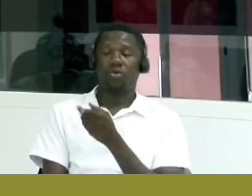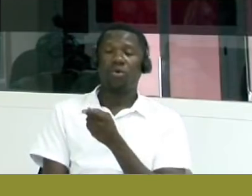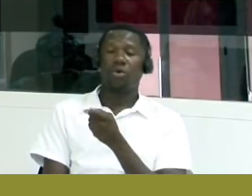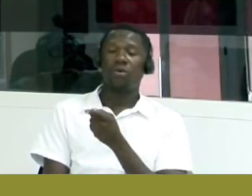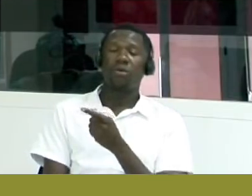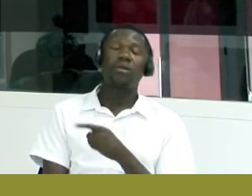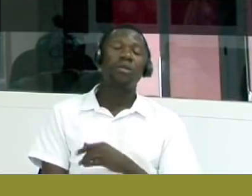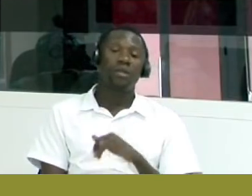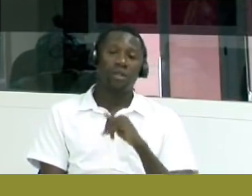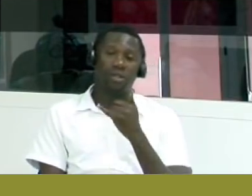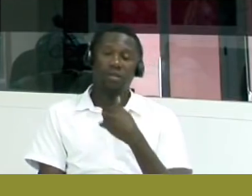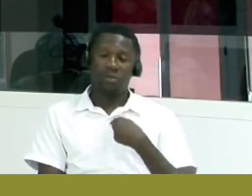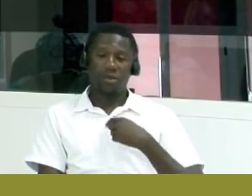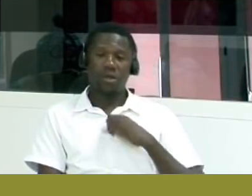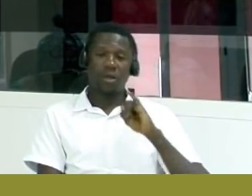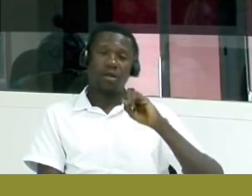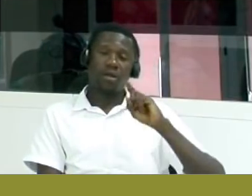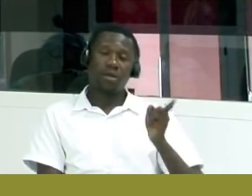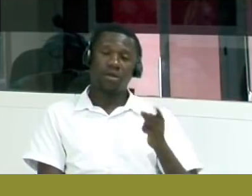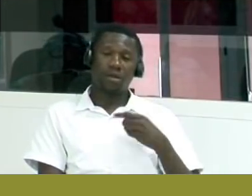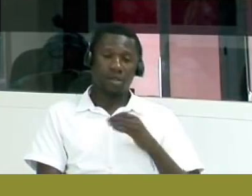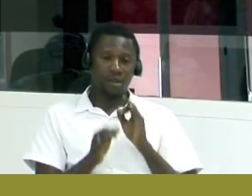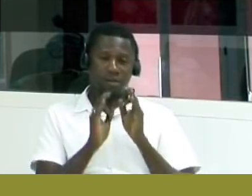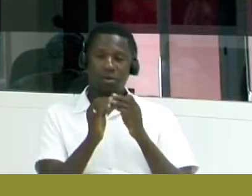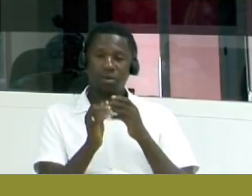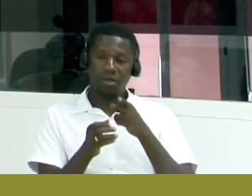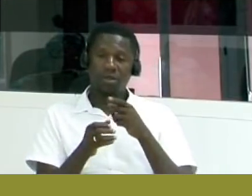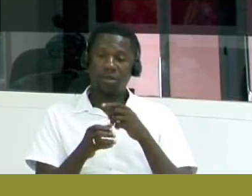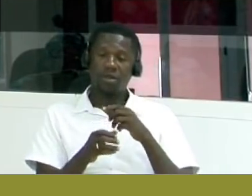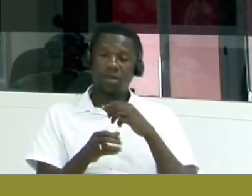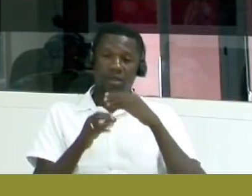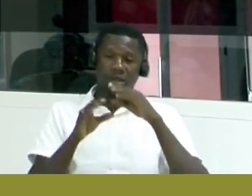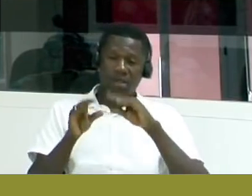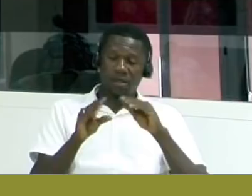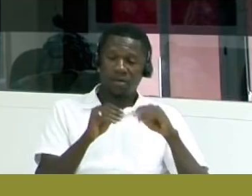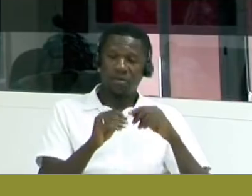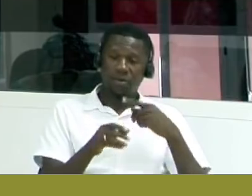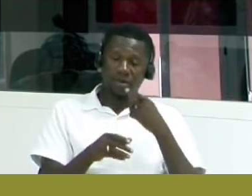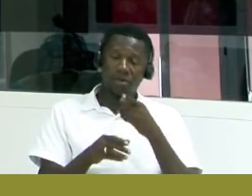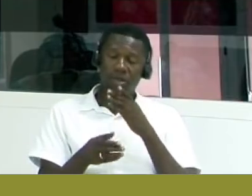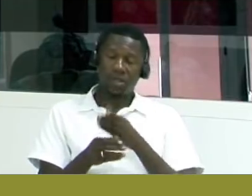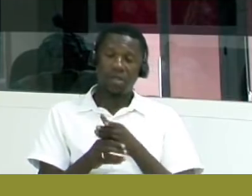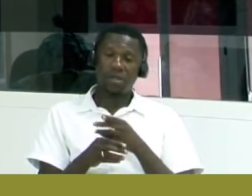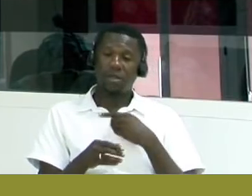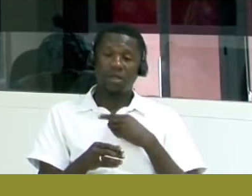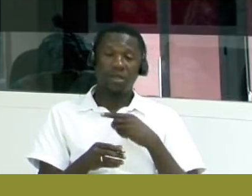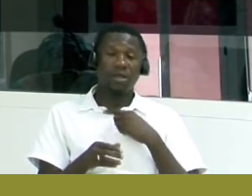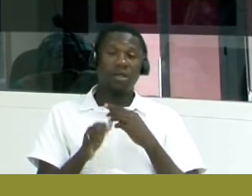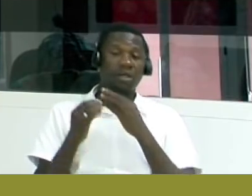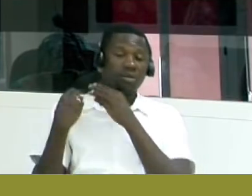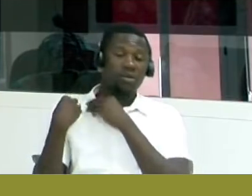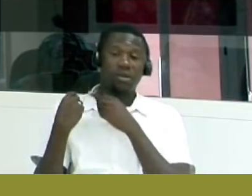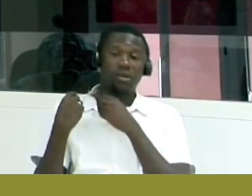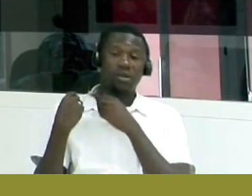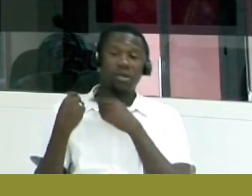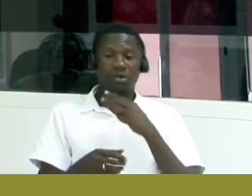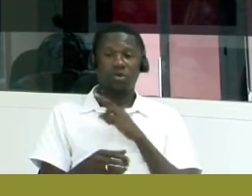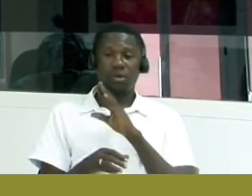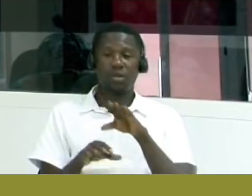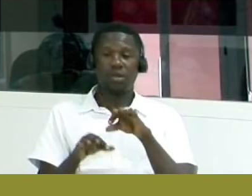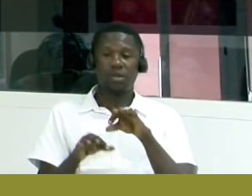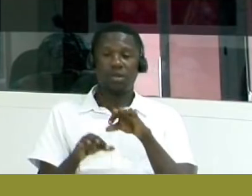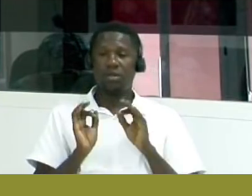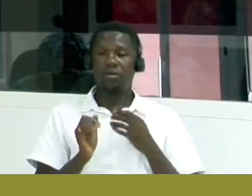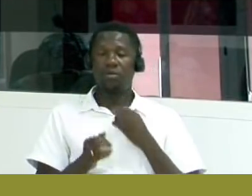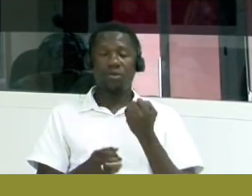I'm the IG, but I can tell you that this operation was such that there are certain things which I cannot take responsibility for because I did what was